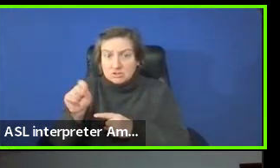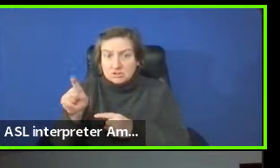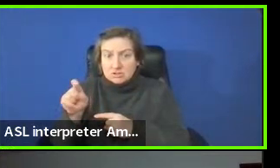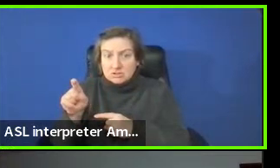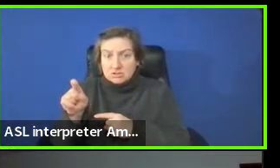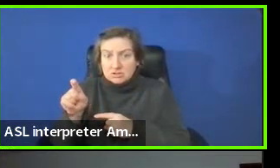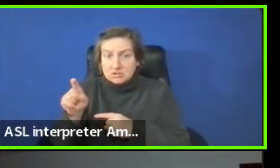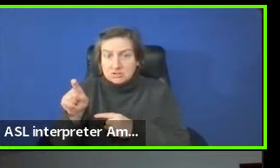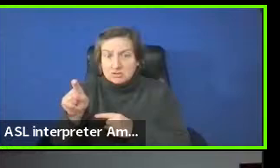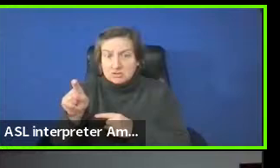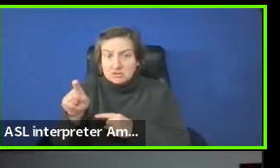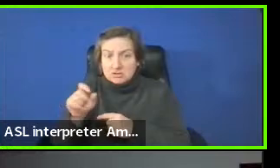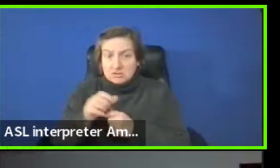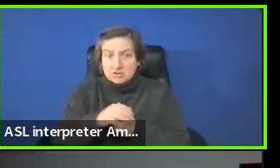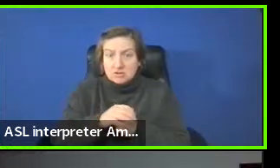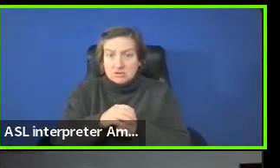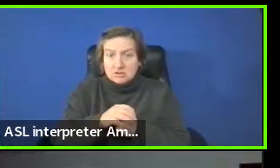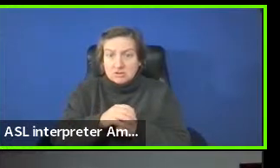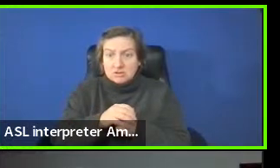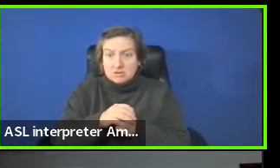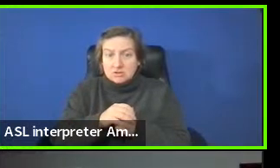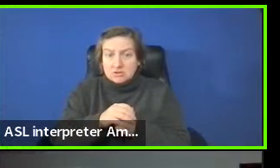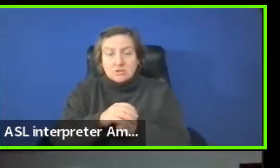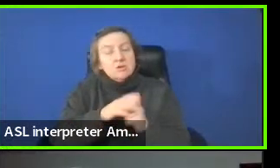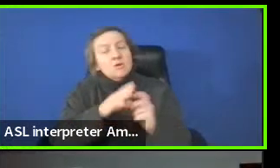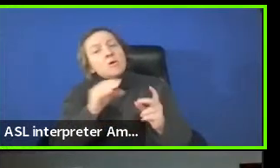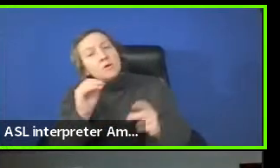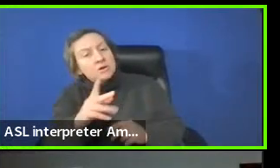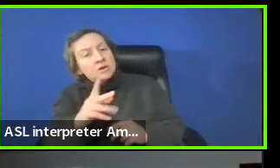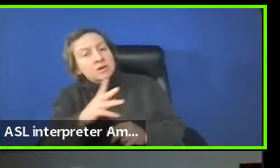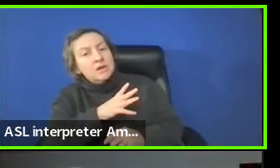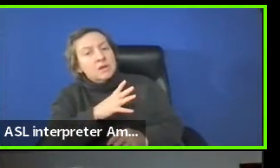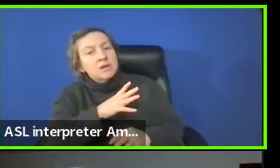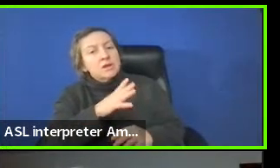Yeah, we'll and show then, that with the interchange. Brad,